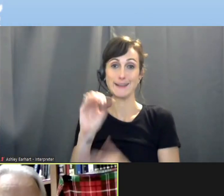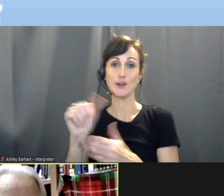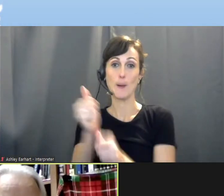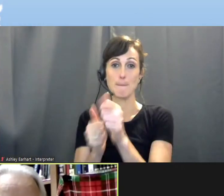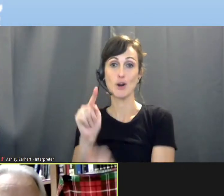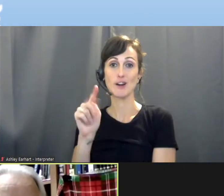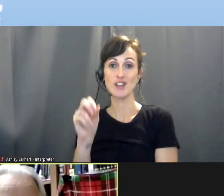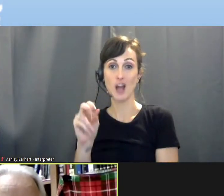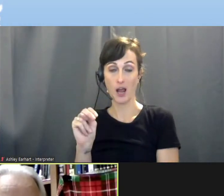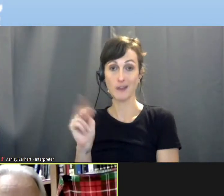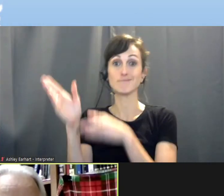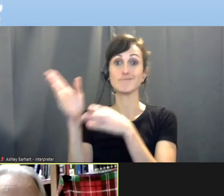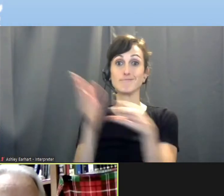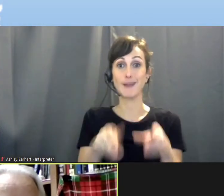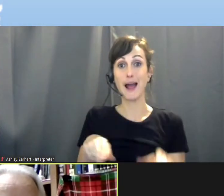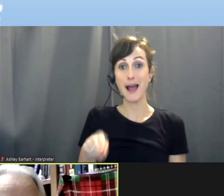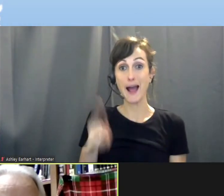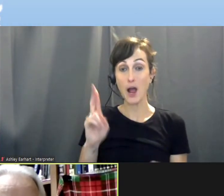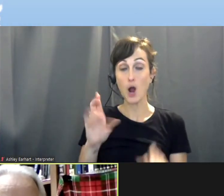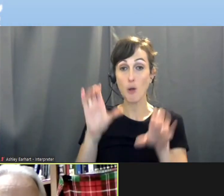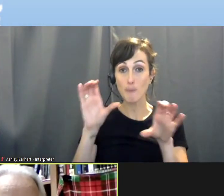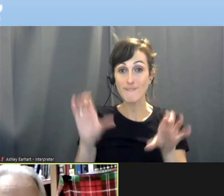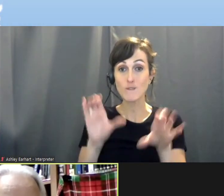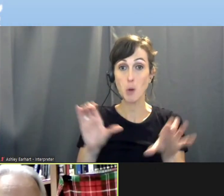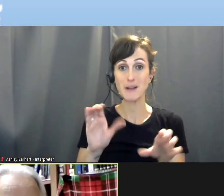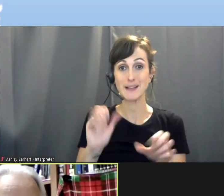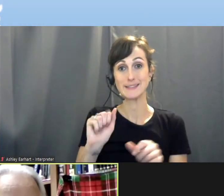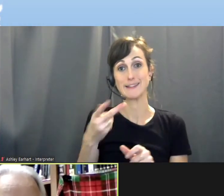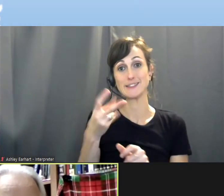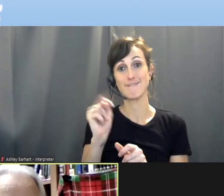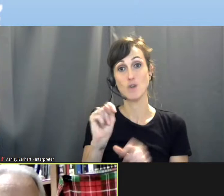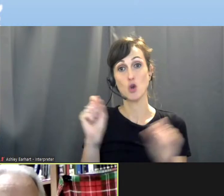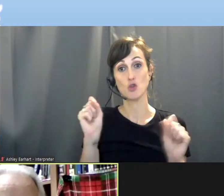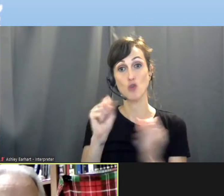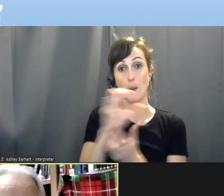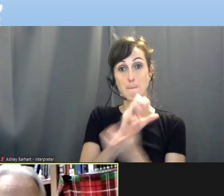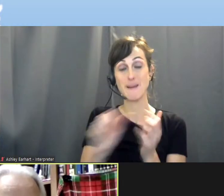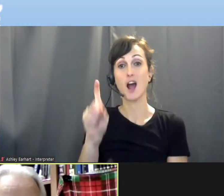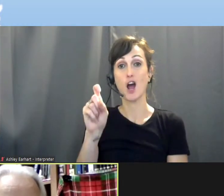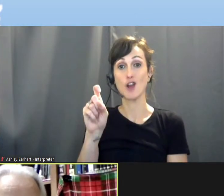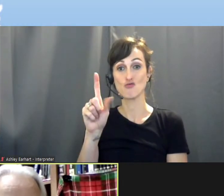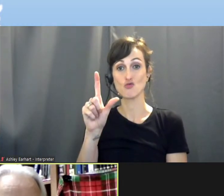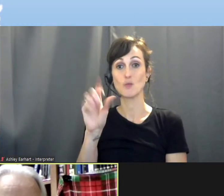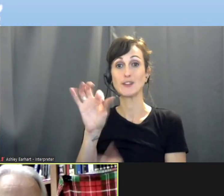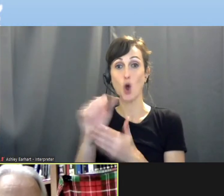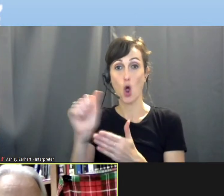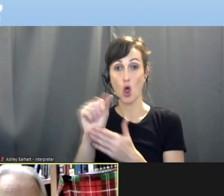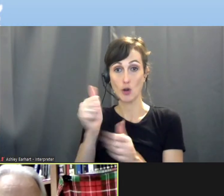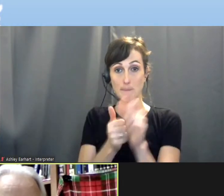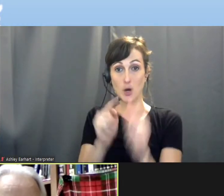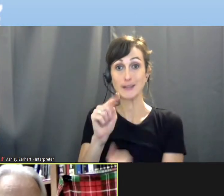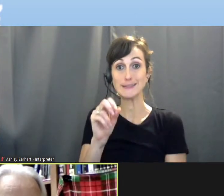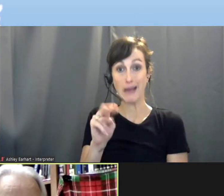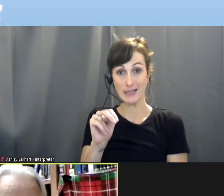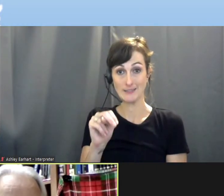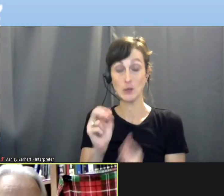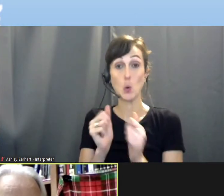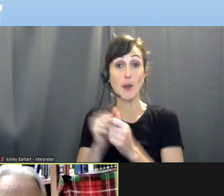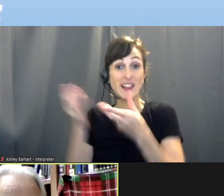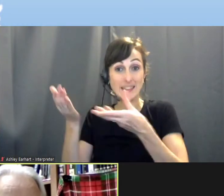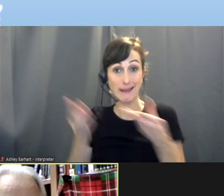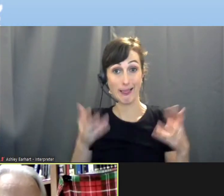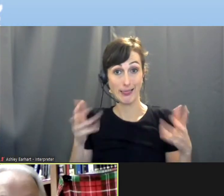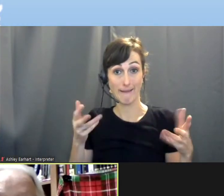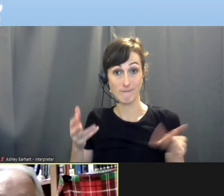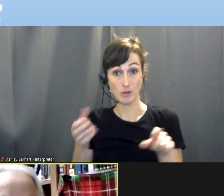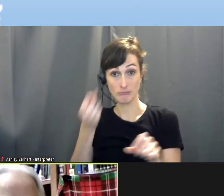performance asphalt cold mix is $130 per ton. Now, on delivered, also make note they had a